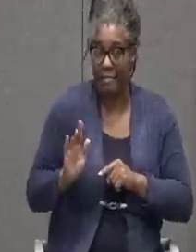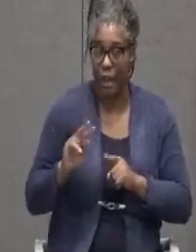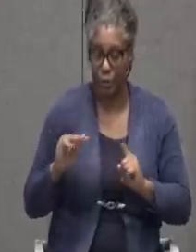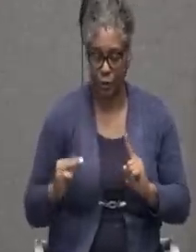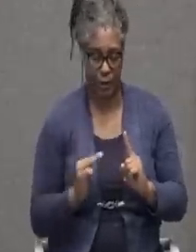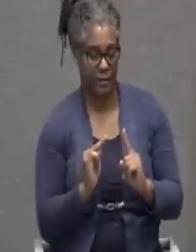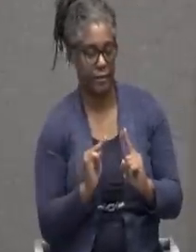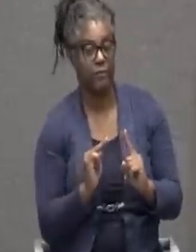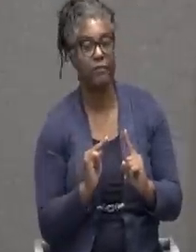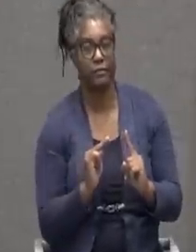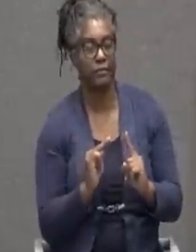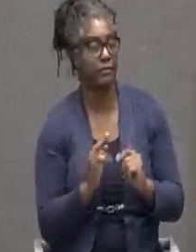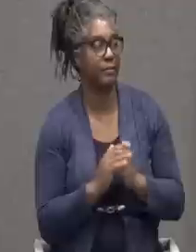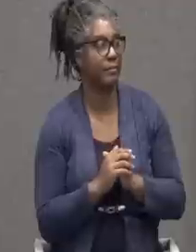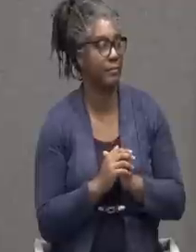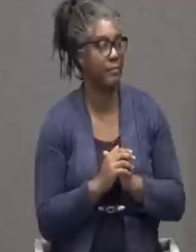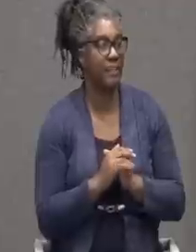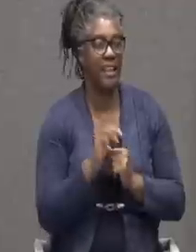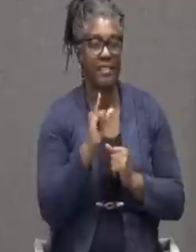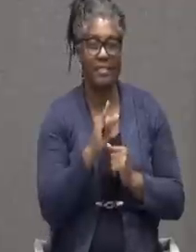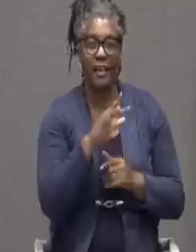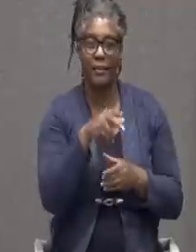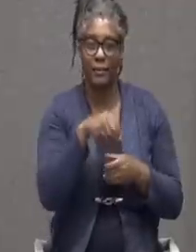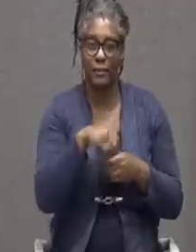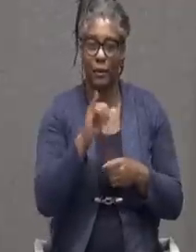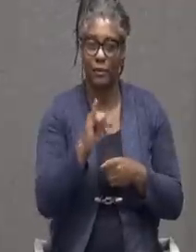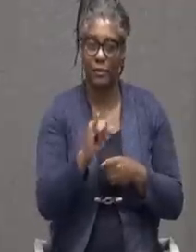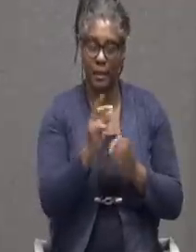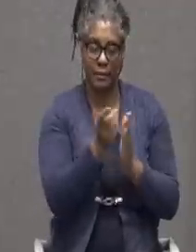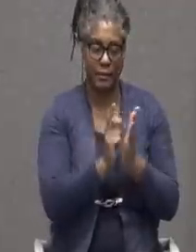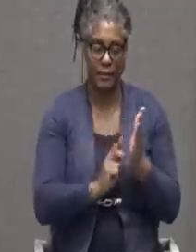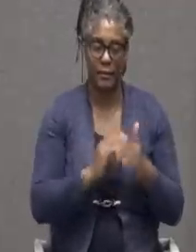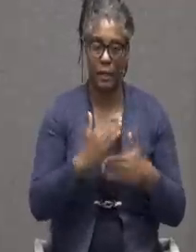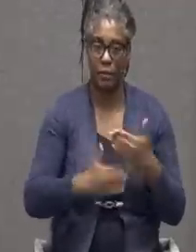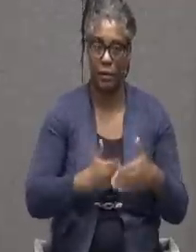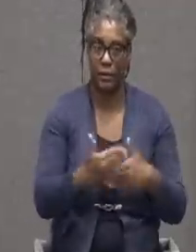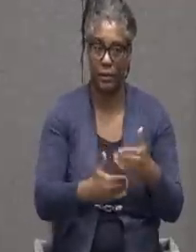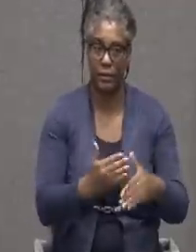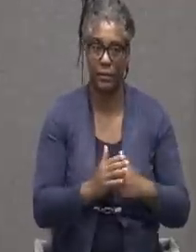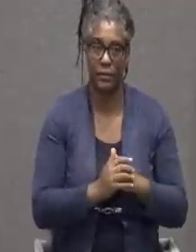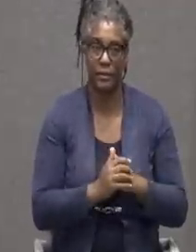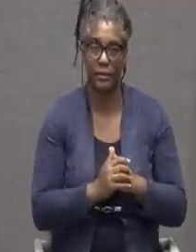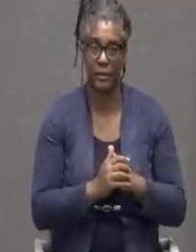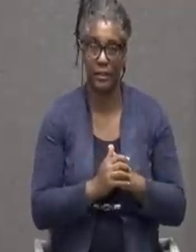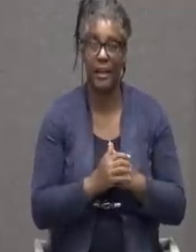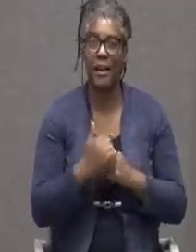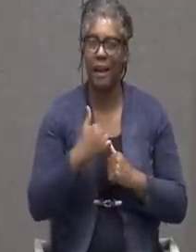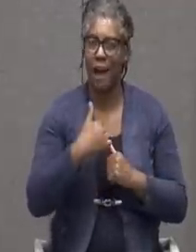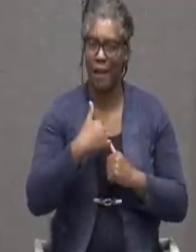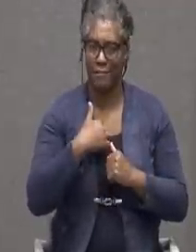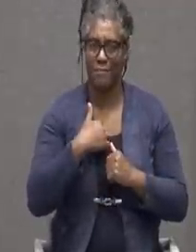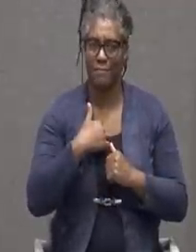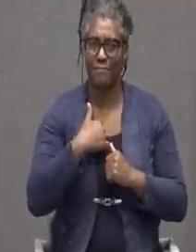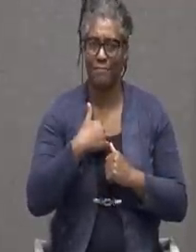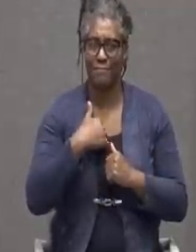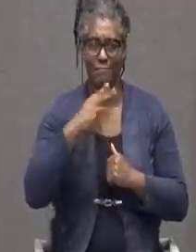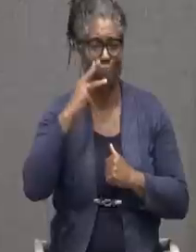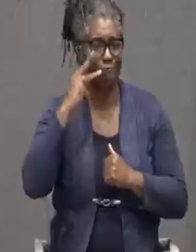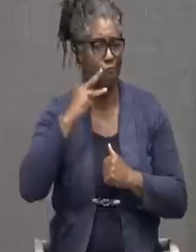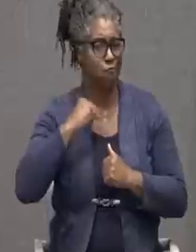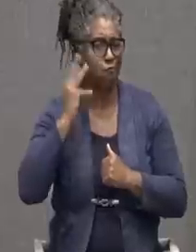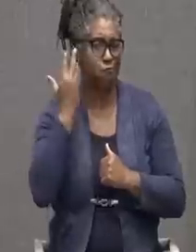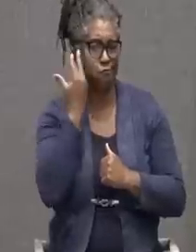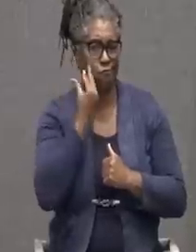So that's part of that design process. Now, I've had a lot of experience